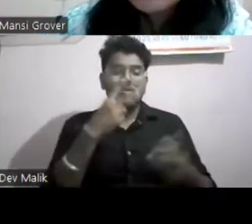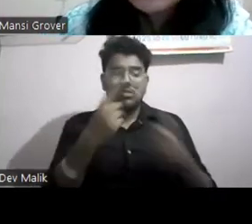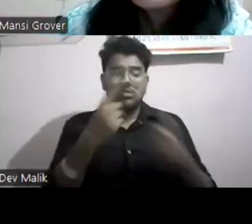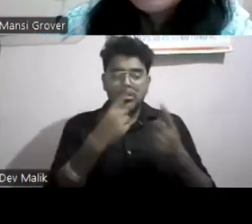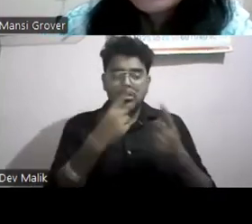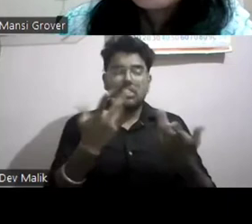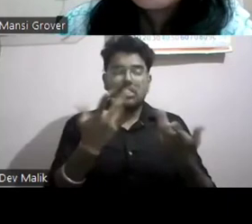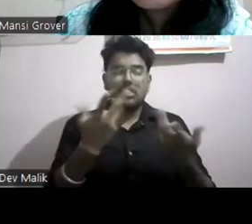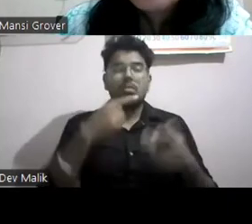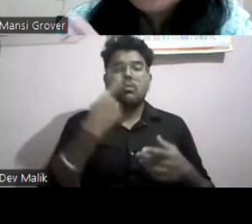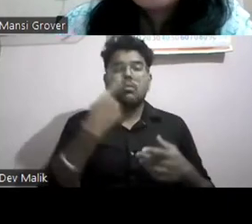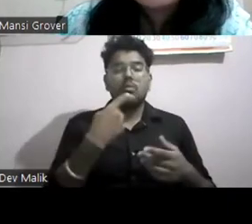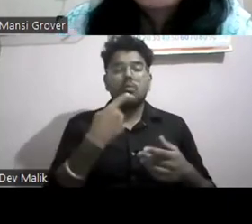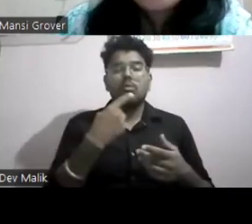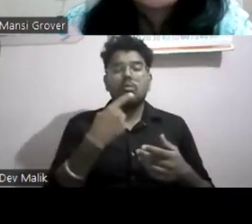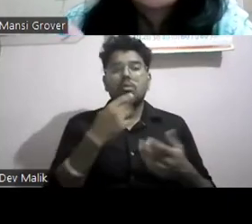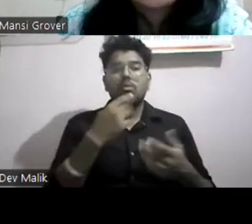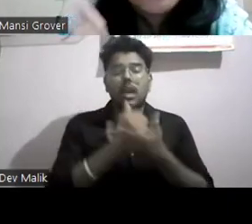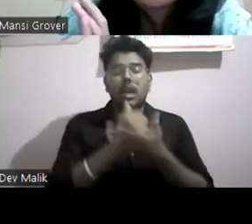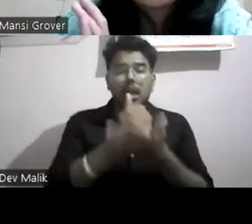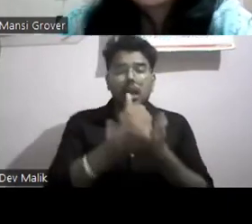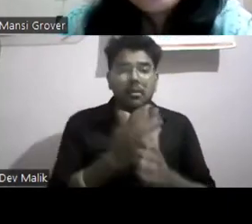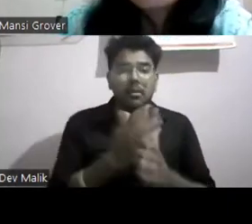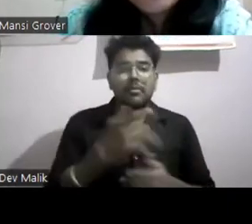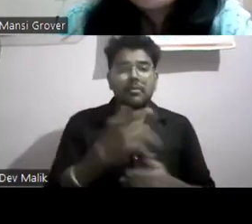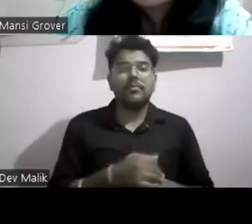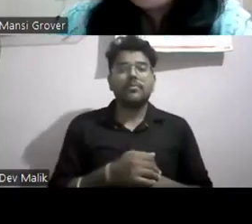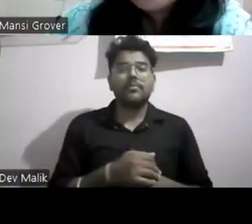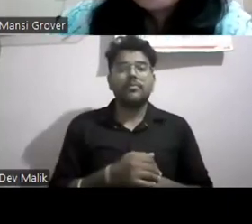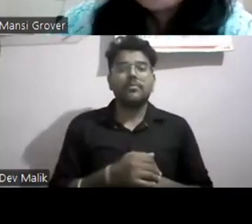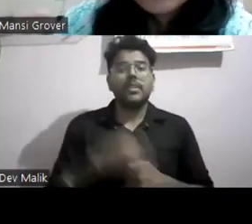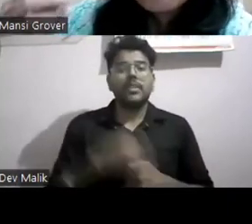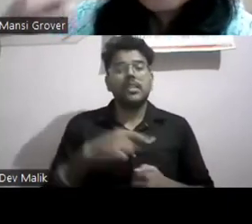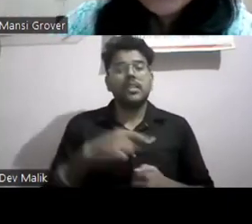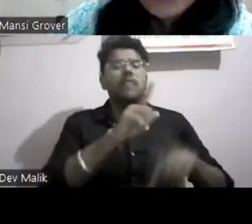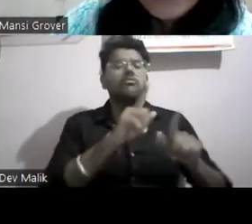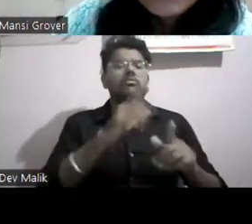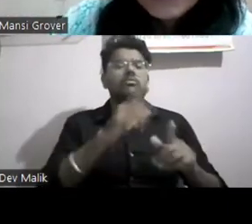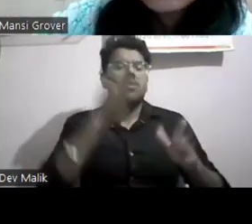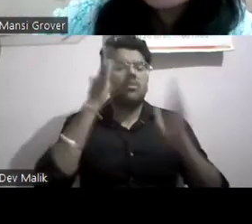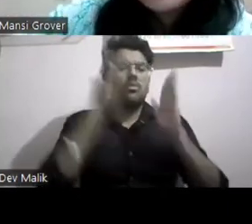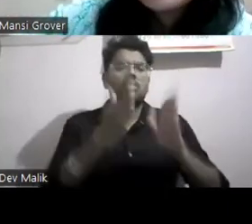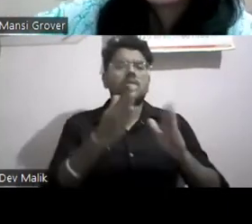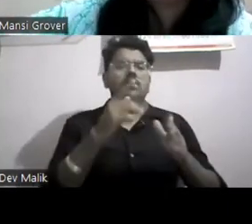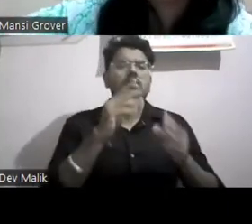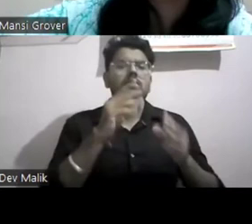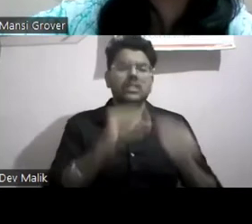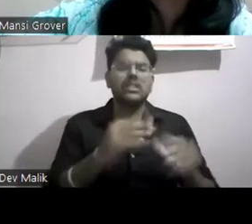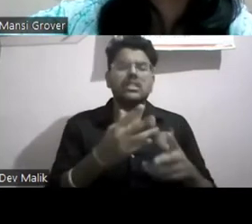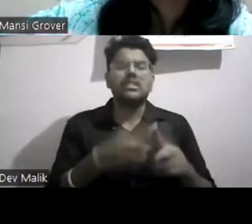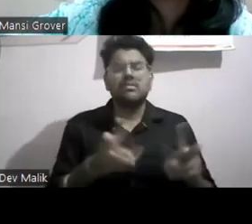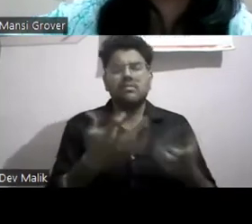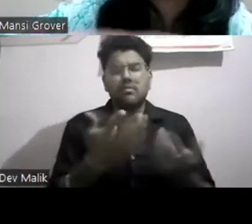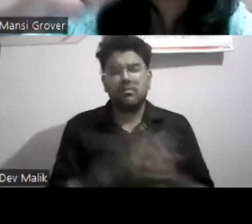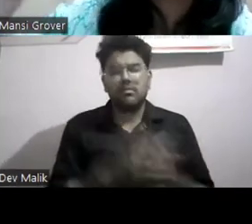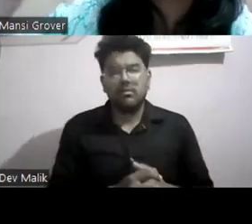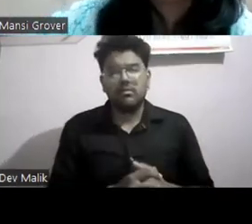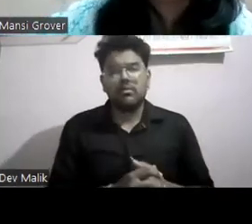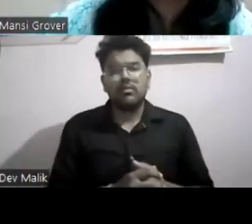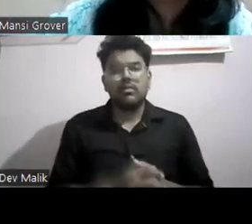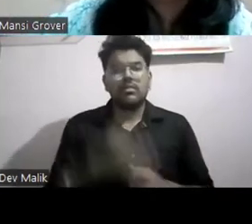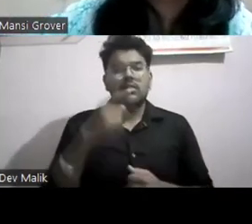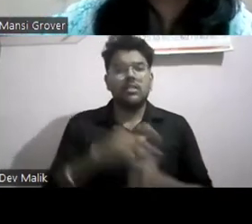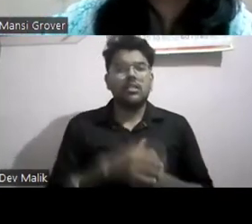he becomes like a parameter where you could weigh yourself that, you know, if, and he would basically be a catalyst